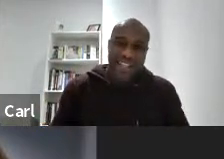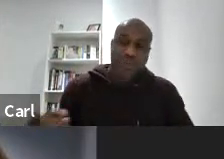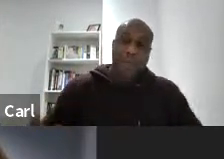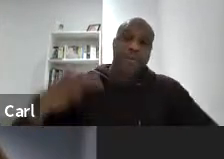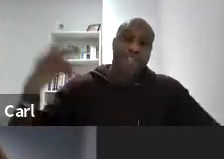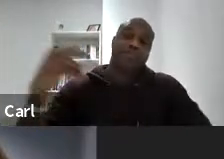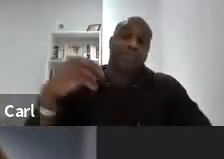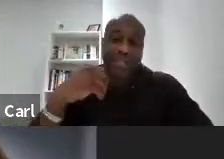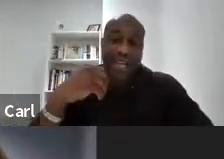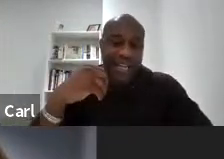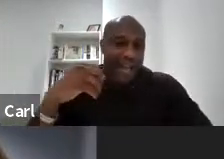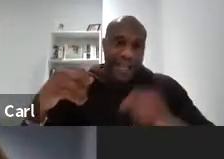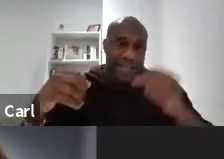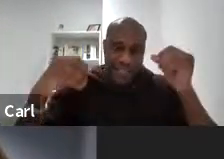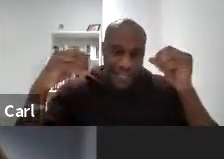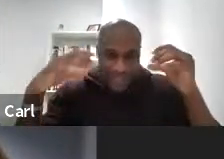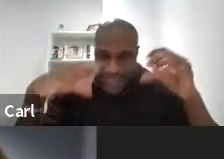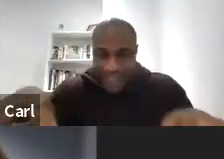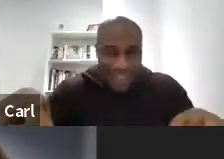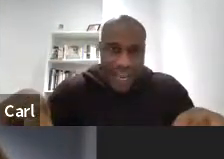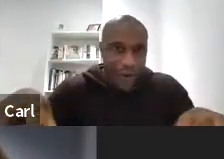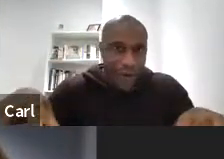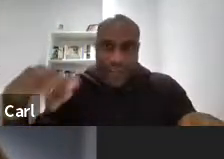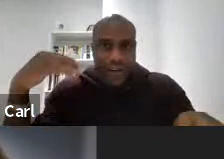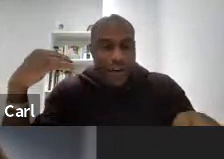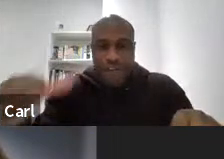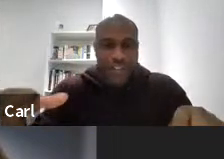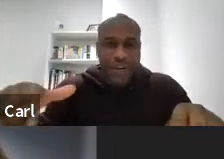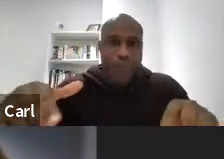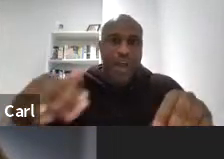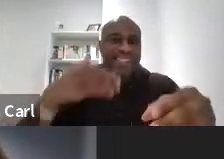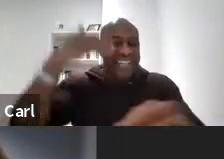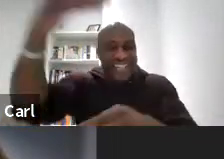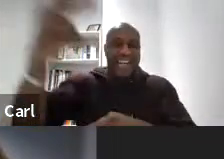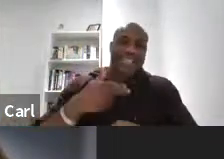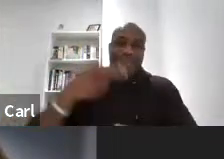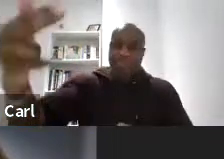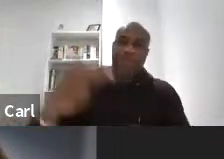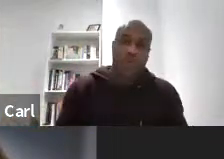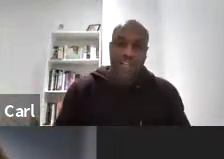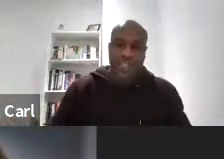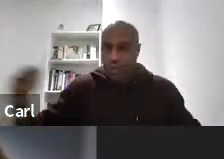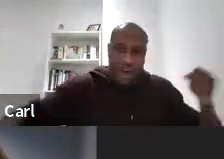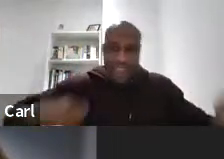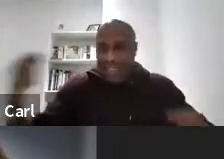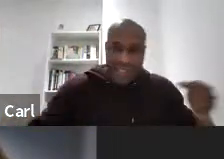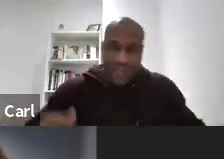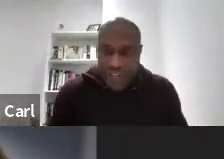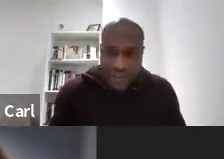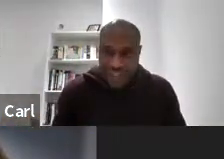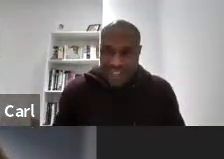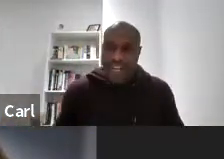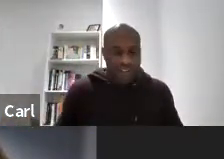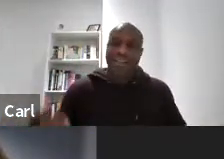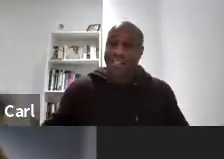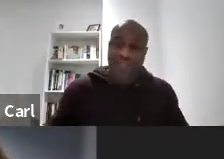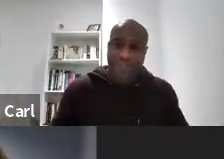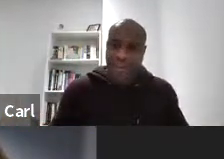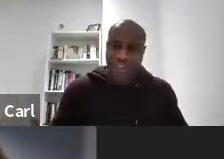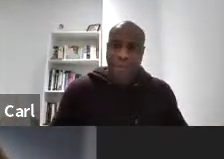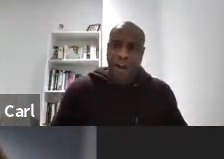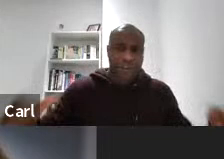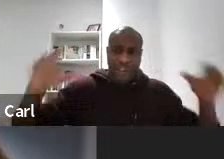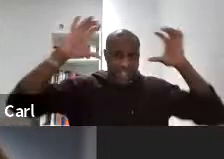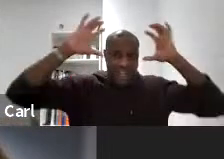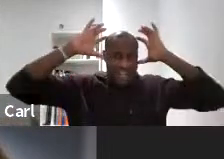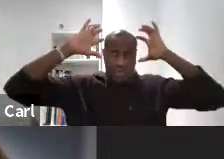is basically do what Motorola did and sit heads down in an office somewhere, disconnected from your audience, creating something for the sake of creating something